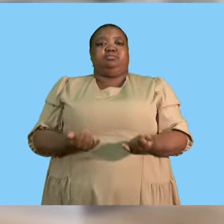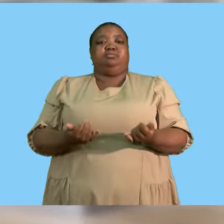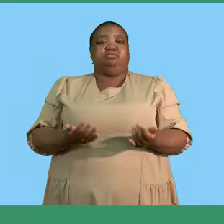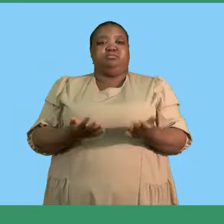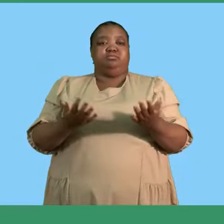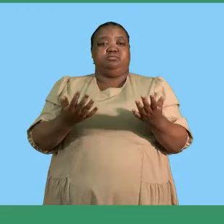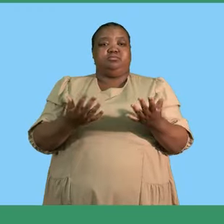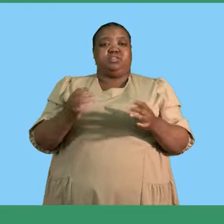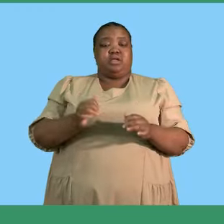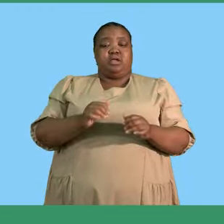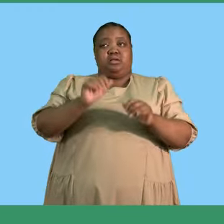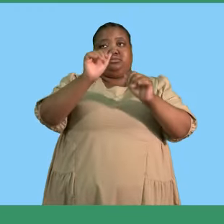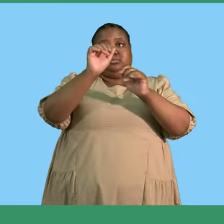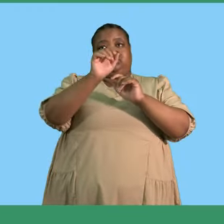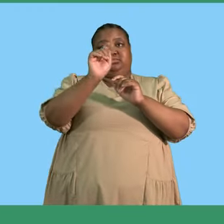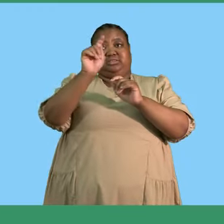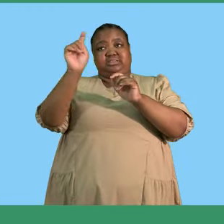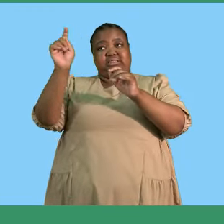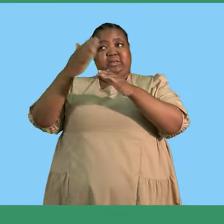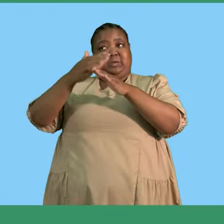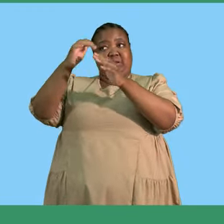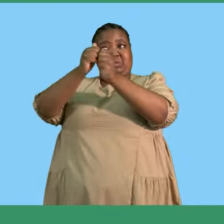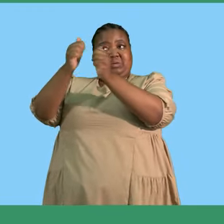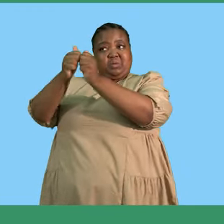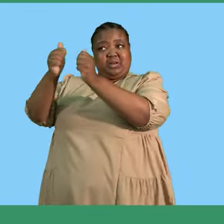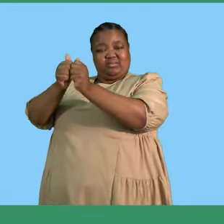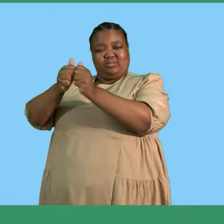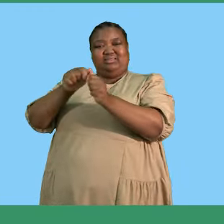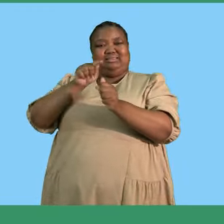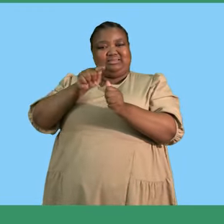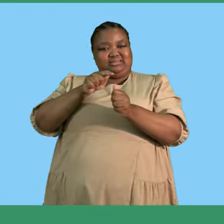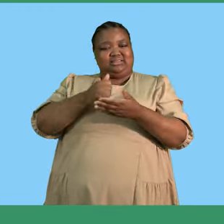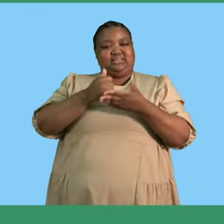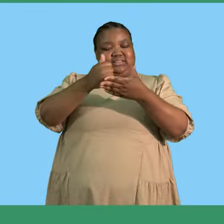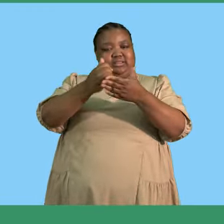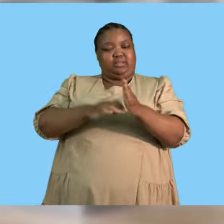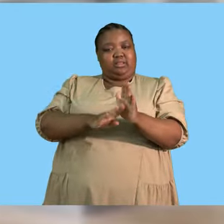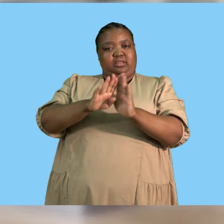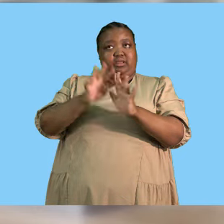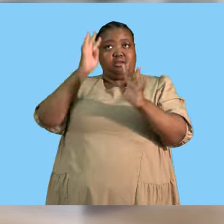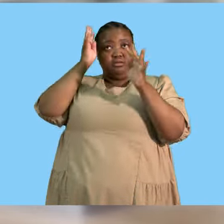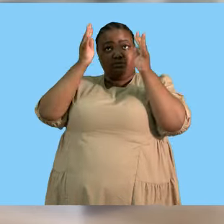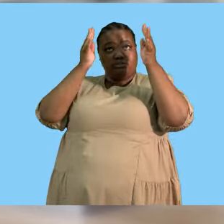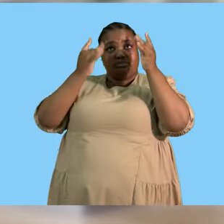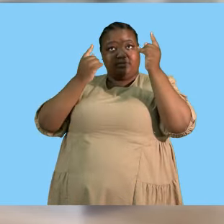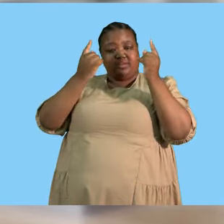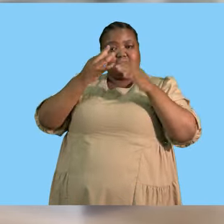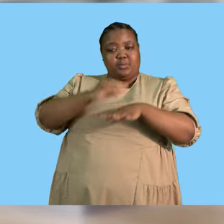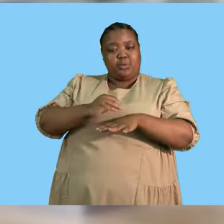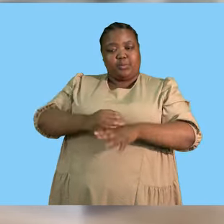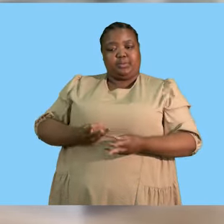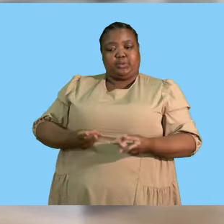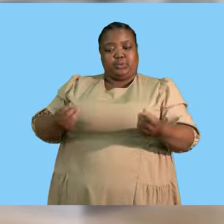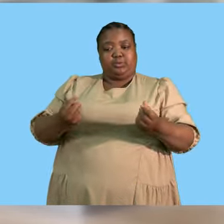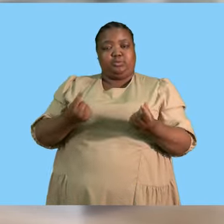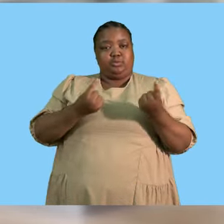Then we have the advantages of working with others. So if we are applying creative thinking and applying problem solving,